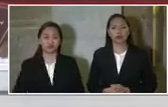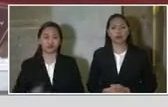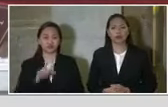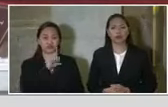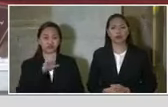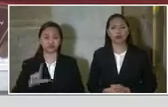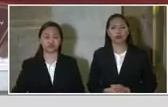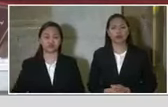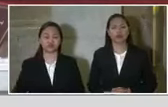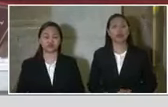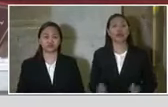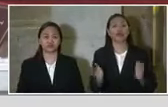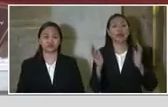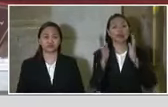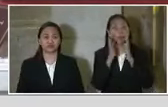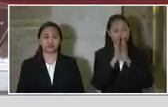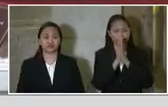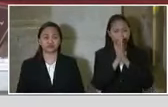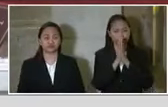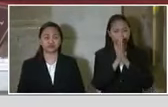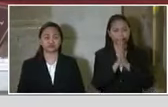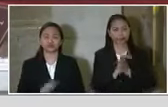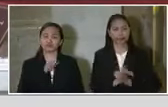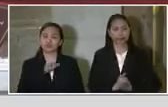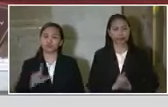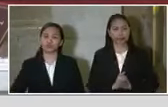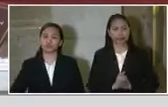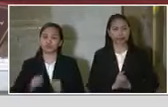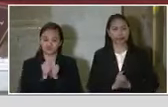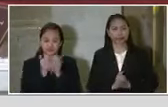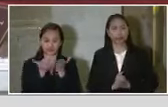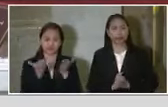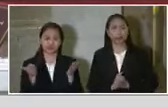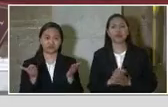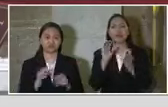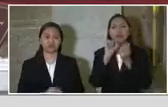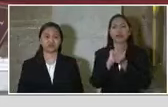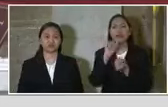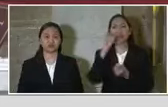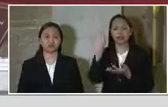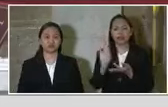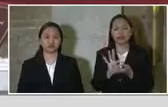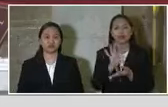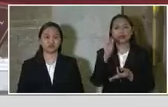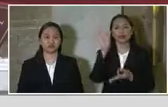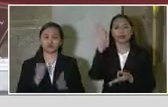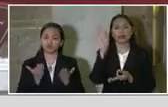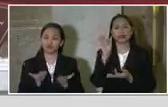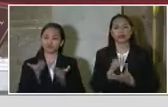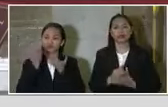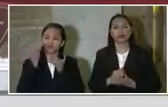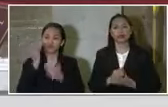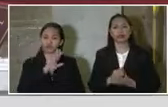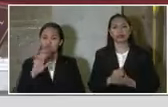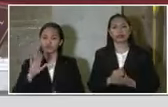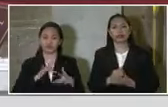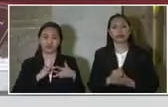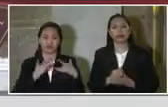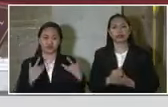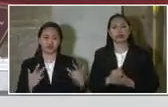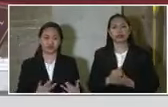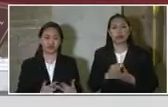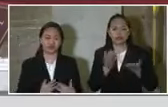our Lord. Amen. The Lord be with you. And with your spirit. Lift up your